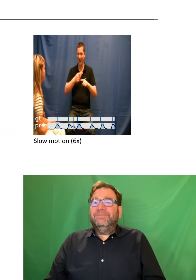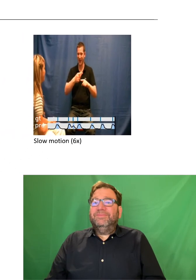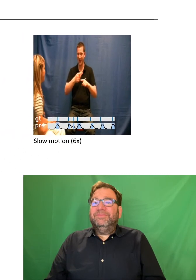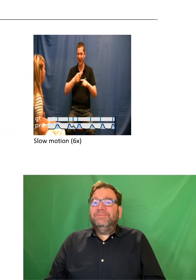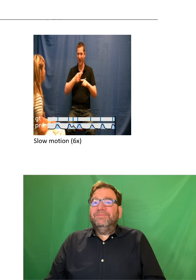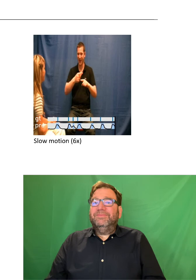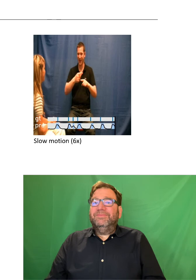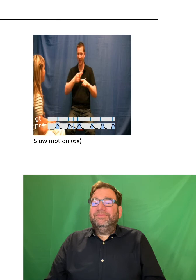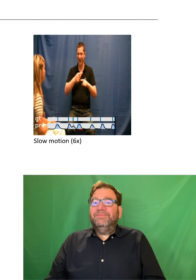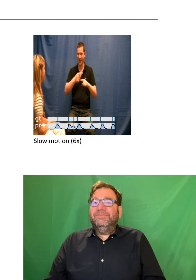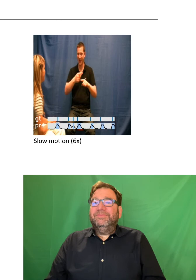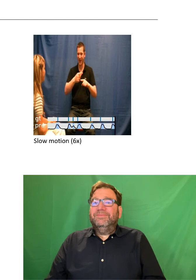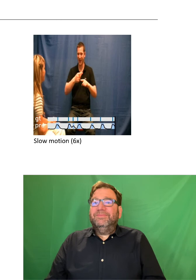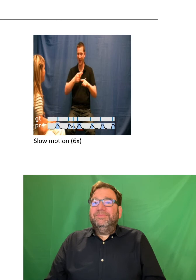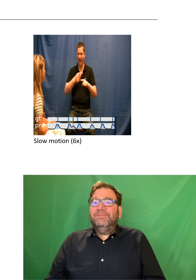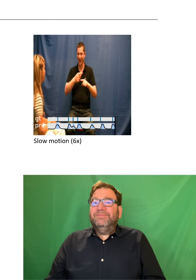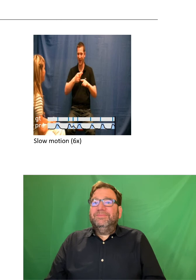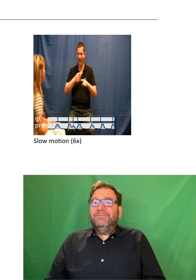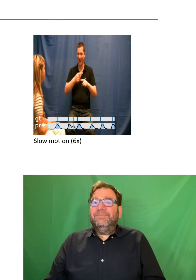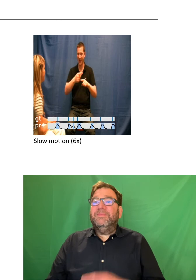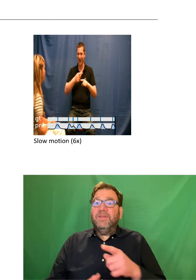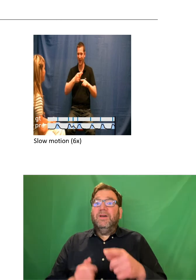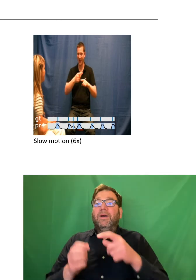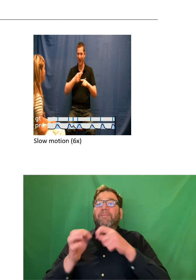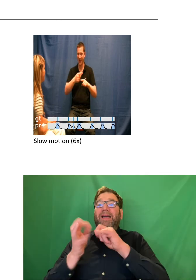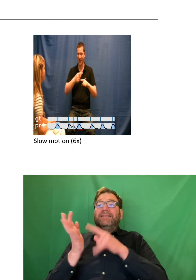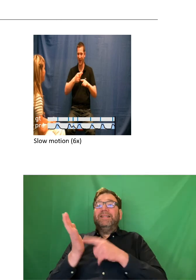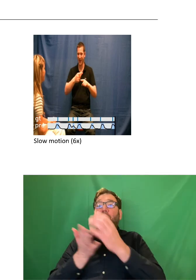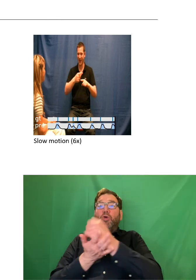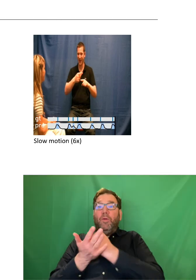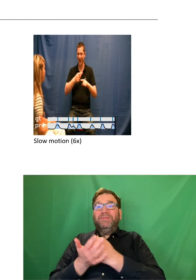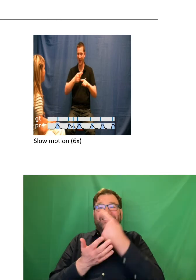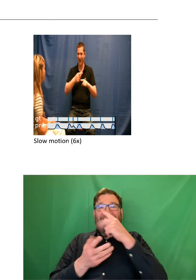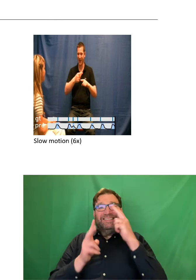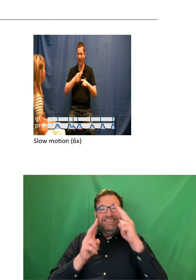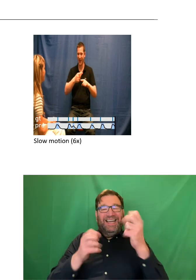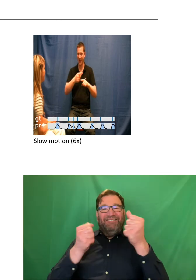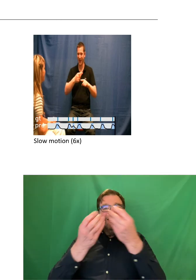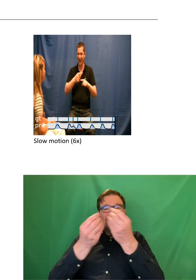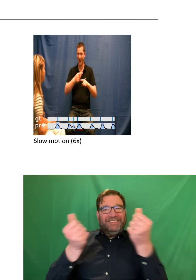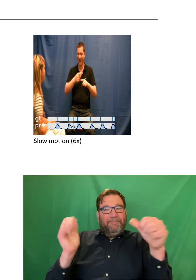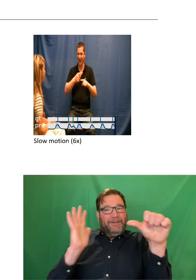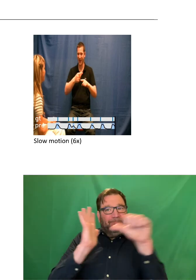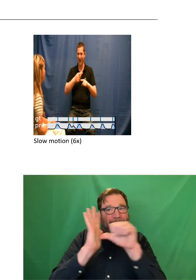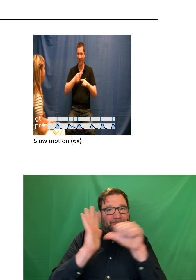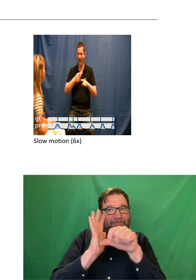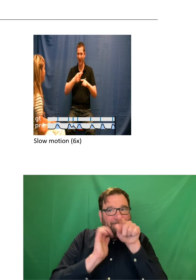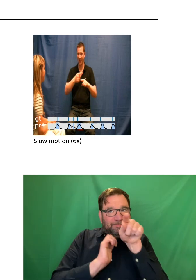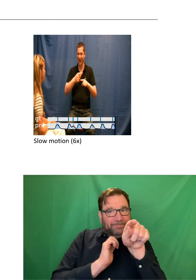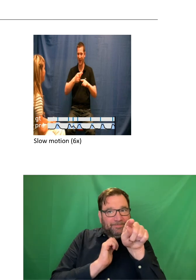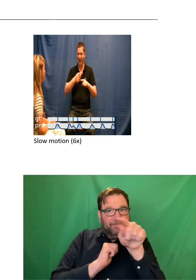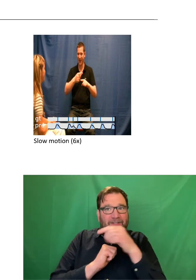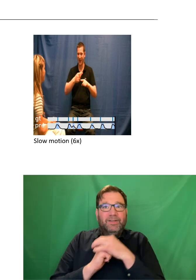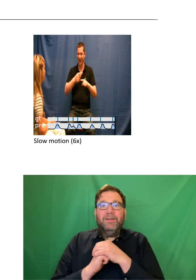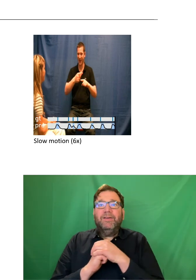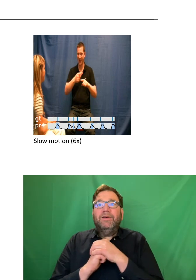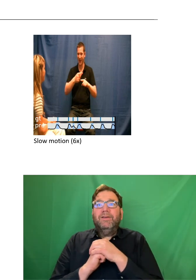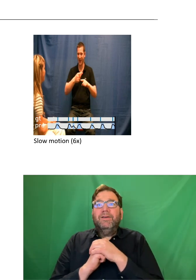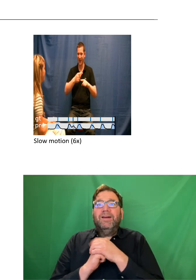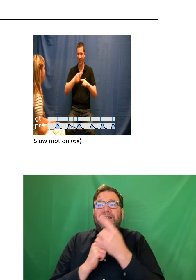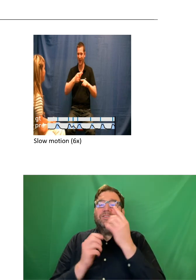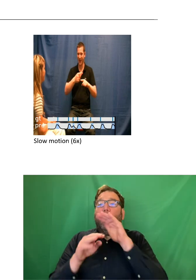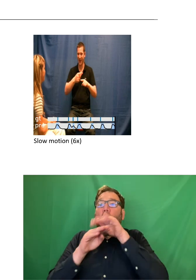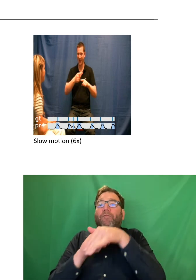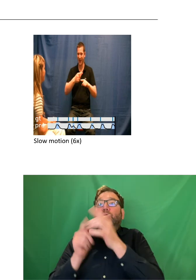Here on the top you can see some other success cases for BSL corpus. Below this you can see some of the limitations of the